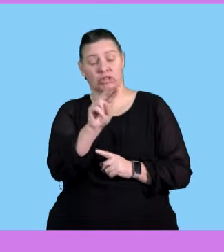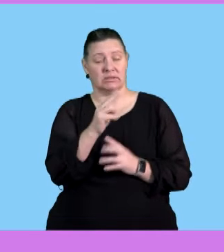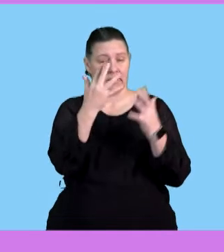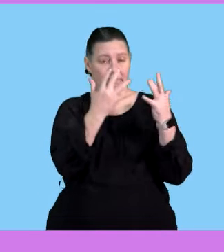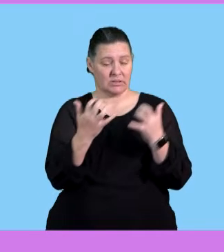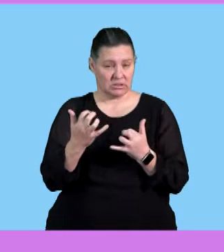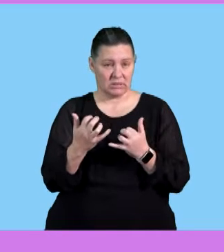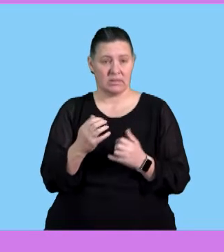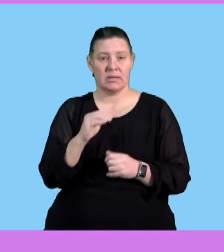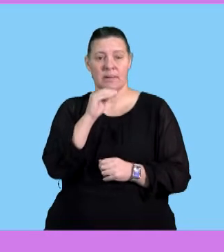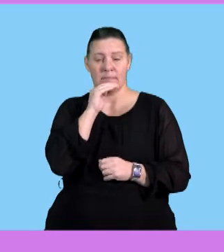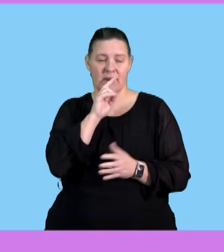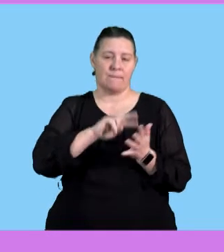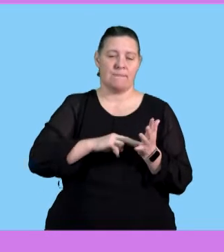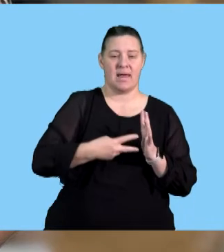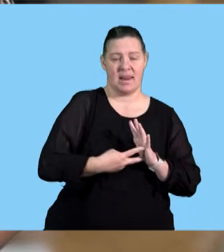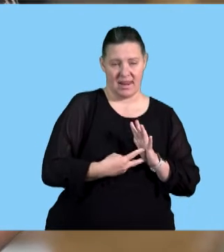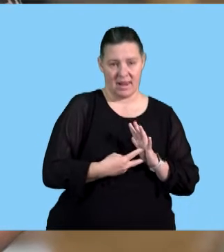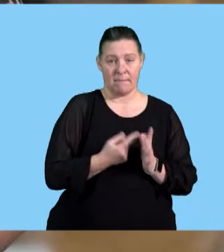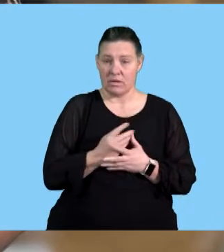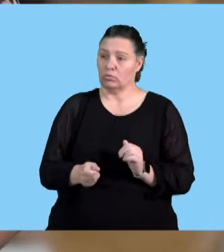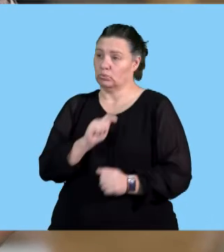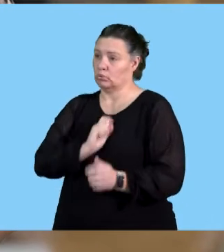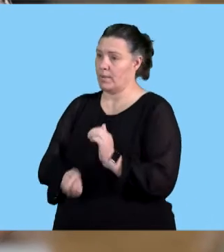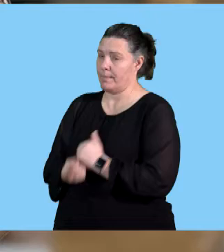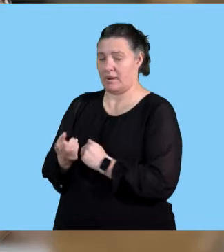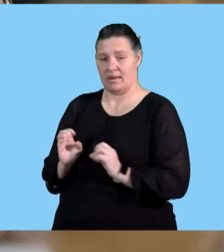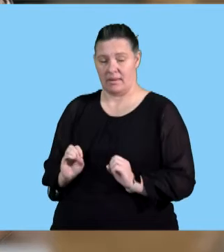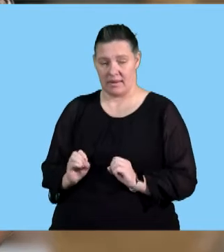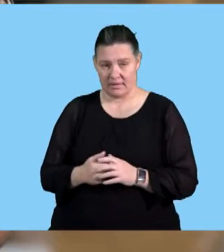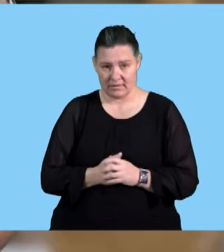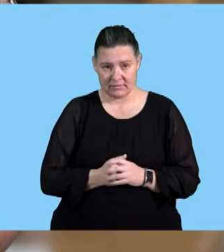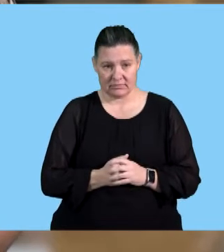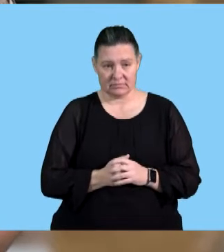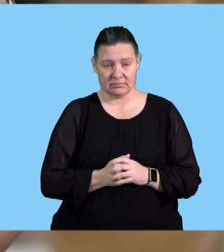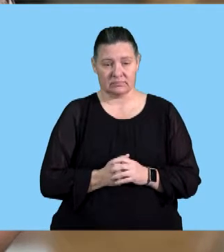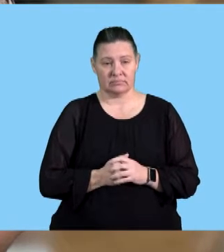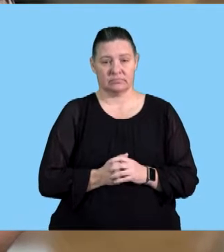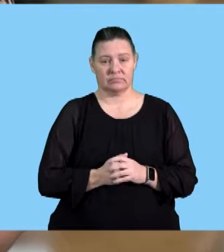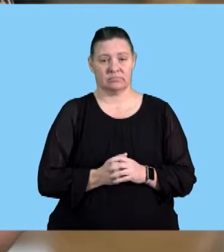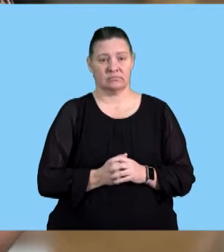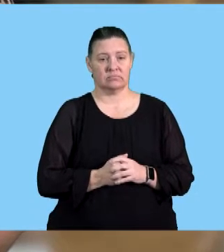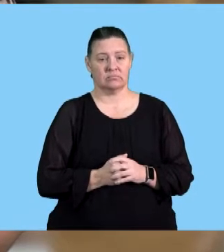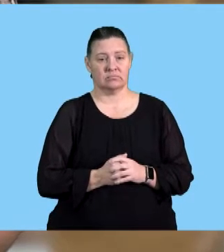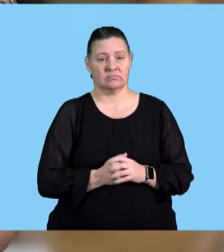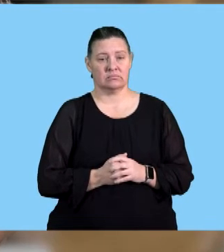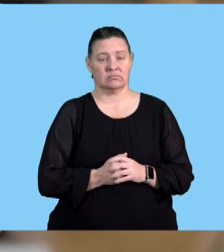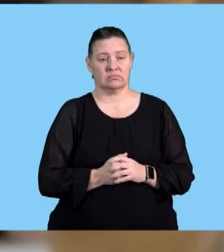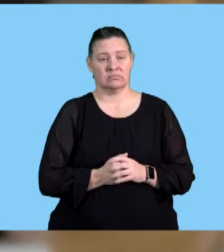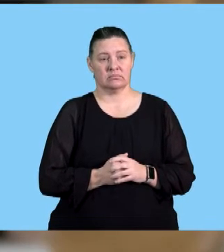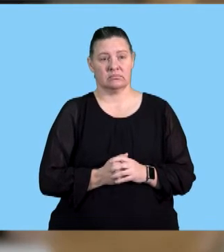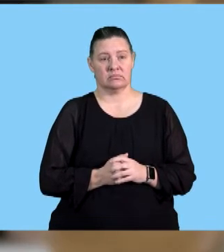projected budget is only a plan. It's not what happened in real life.